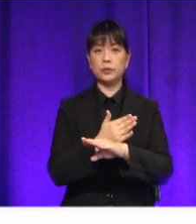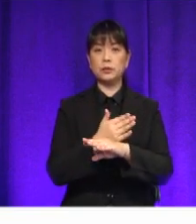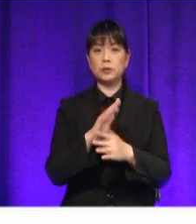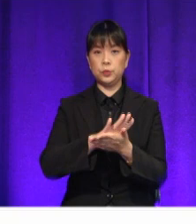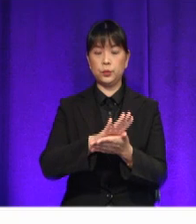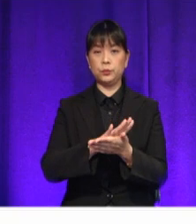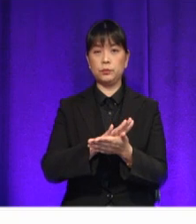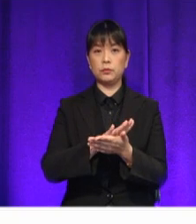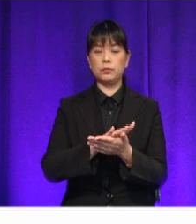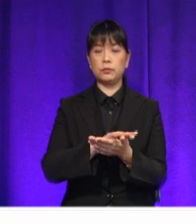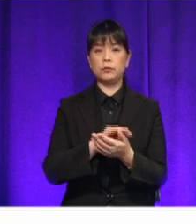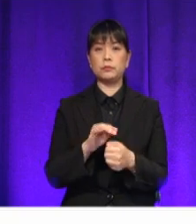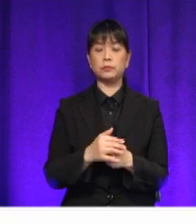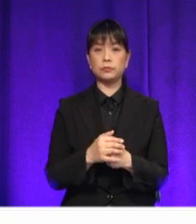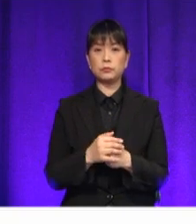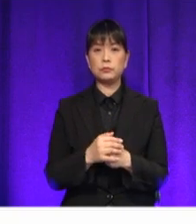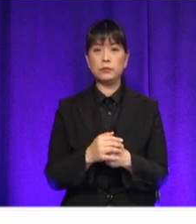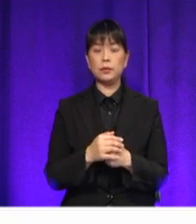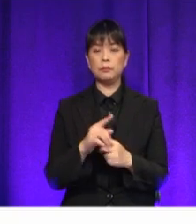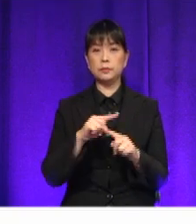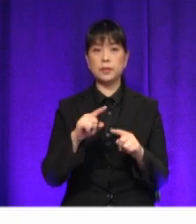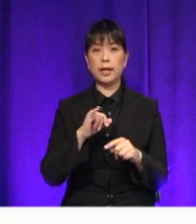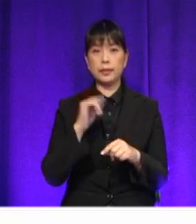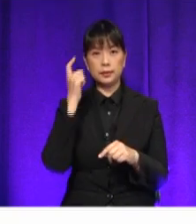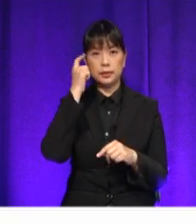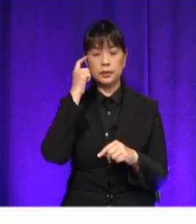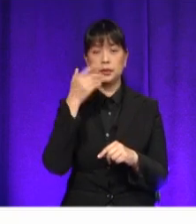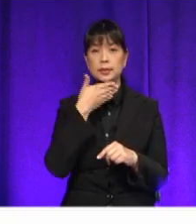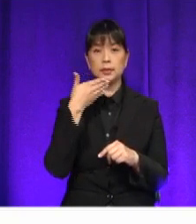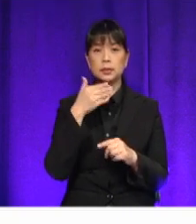study before I leave, but I'm thinking about the younger students too.